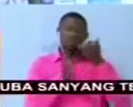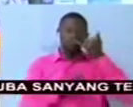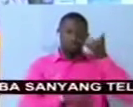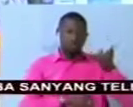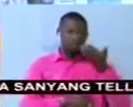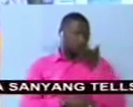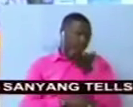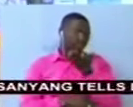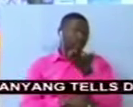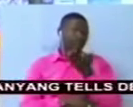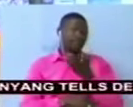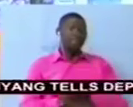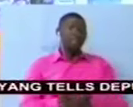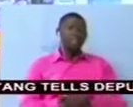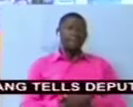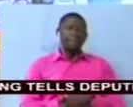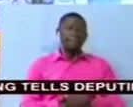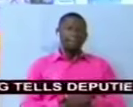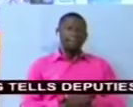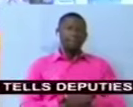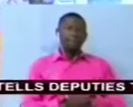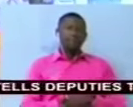Wow. Yes.